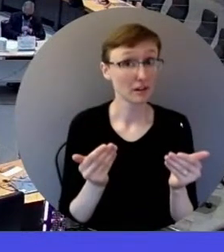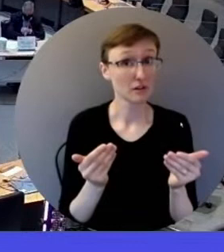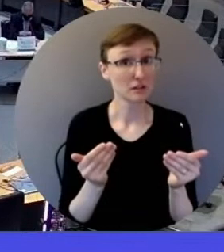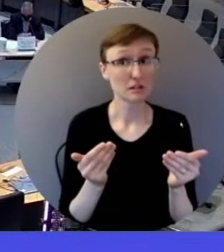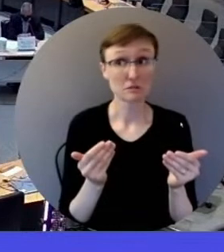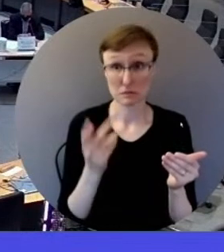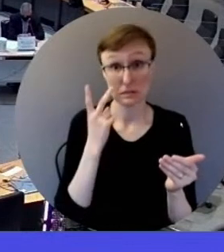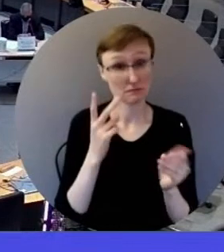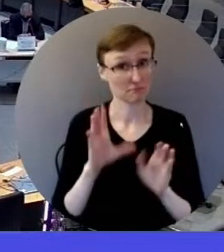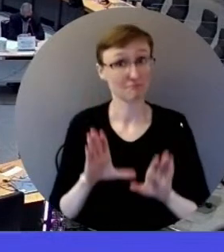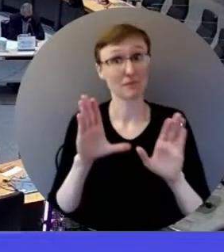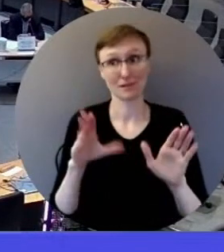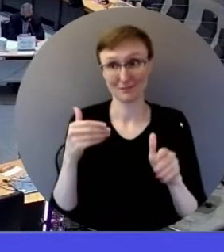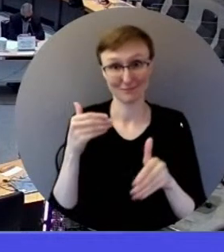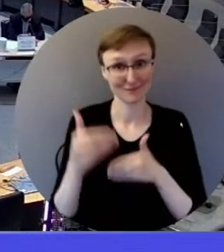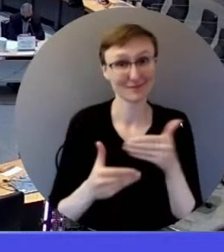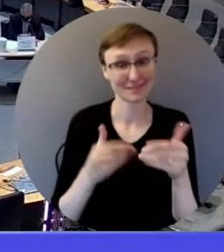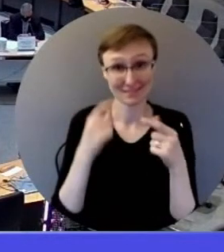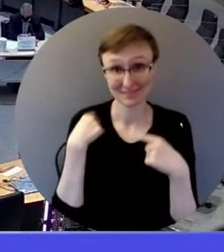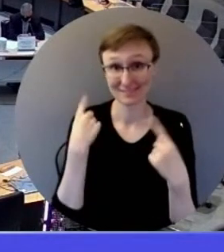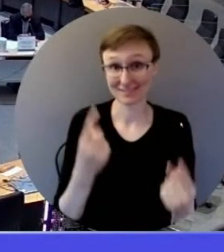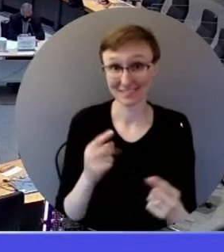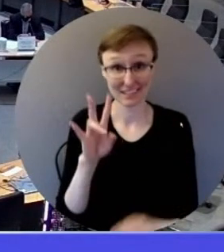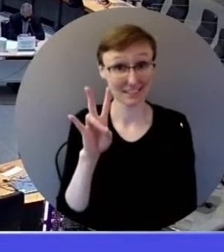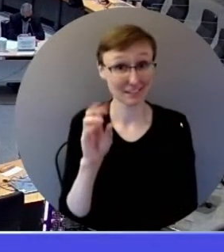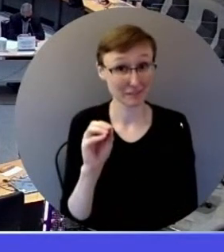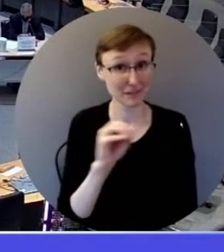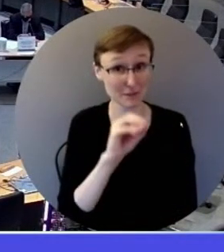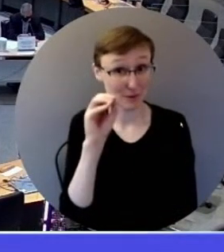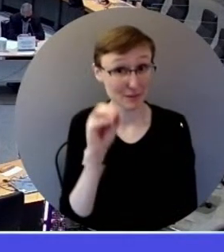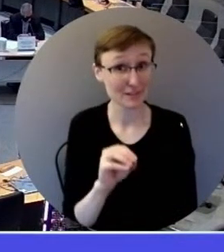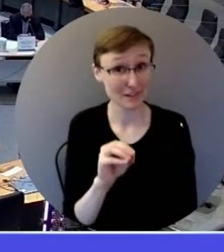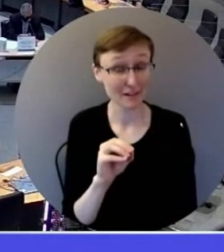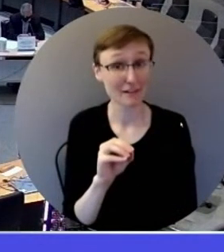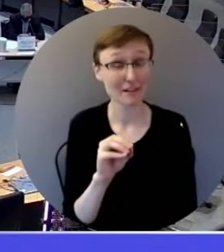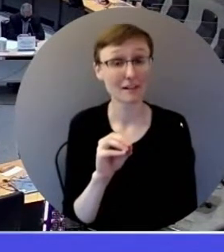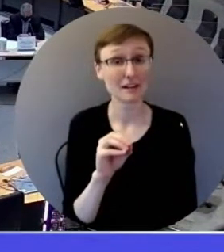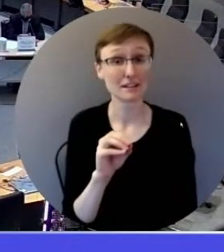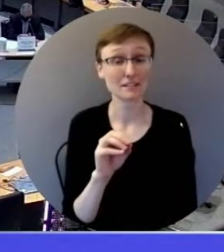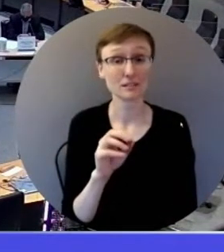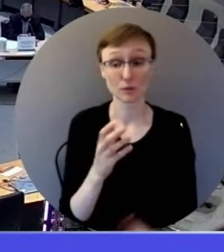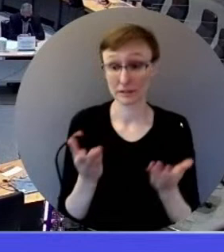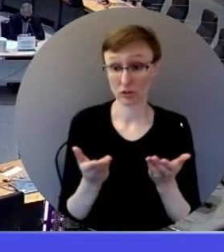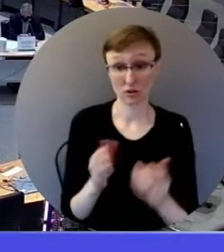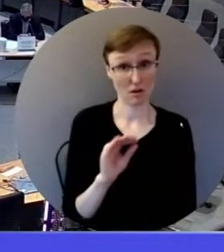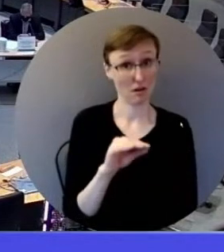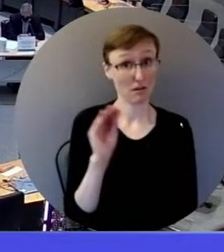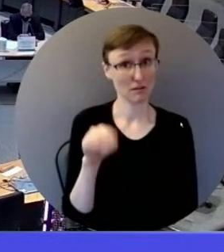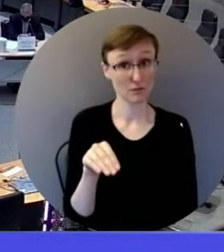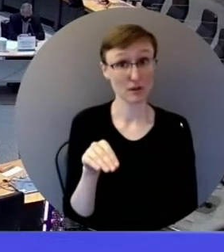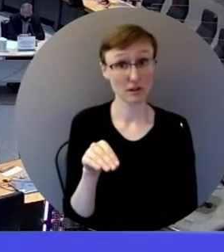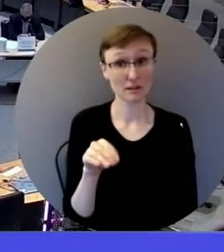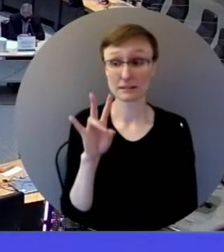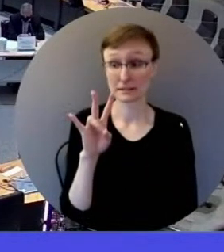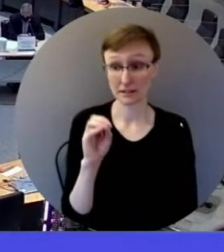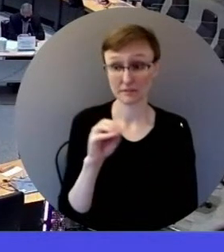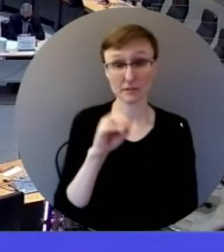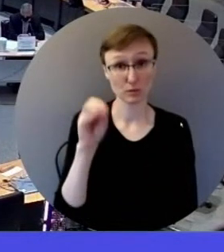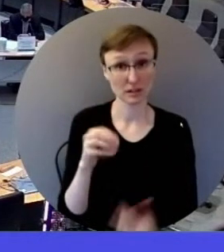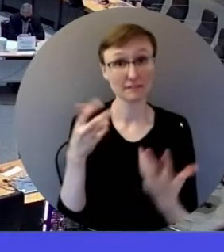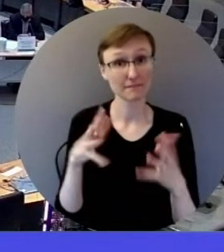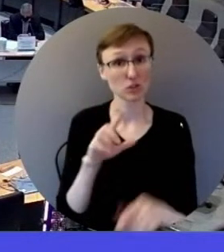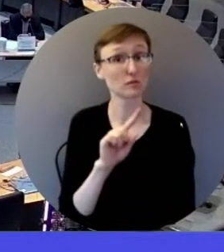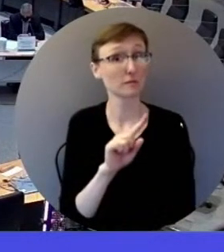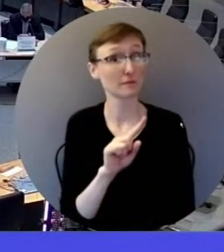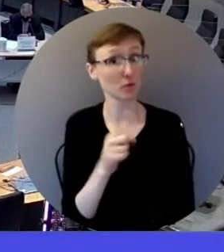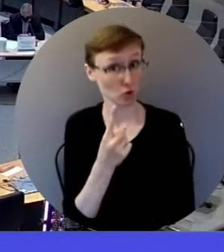amazing progress, thanks to all the teams. People in Ottawa, 70% have their first dose. But that does mean that there